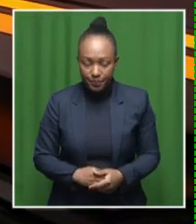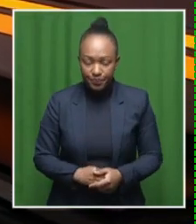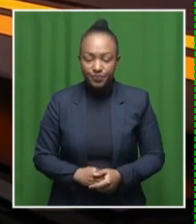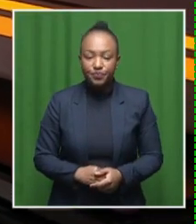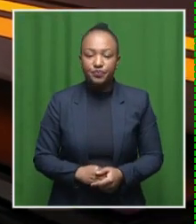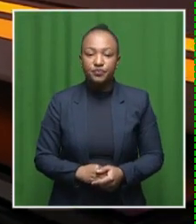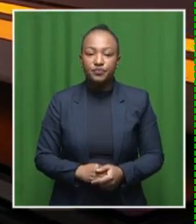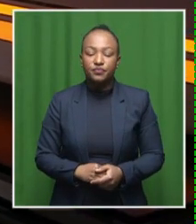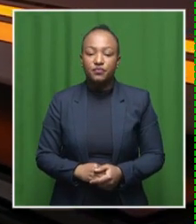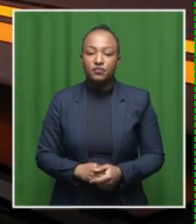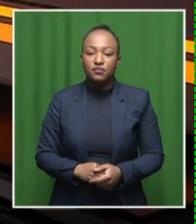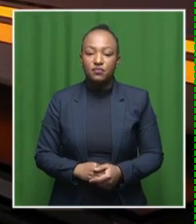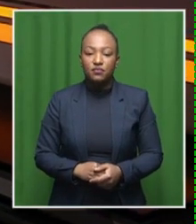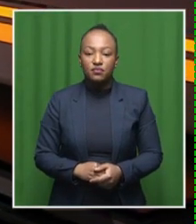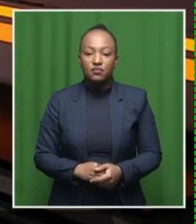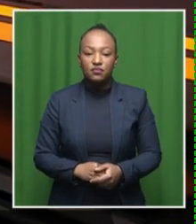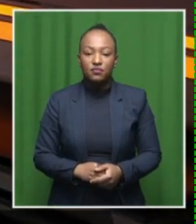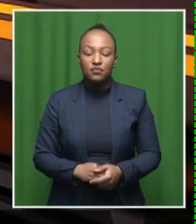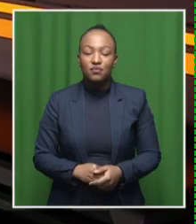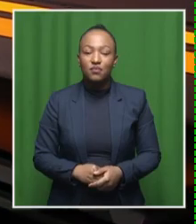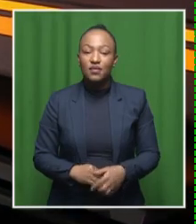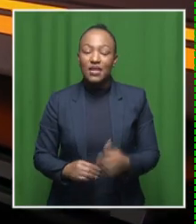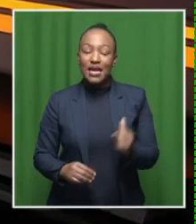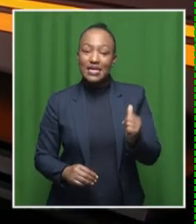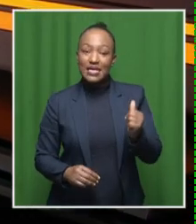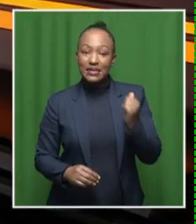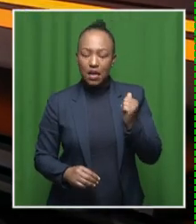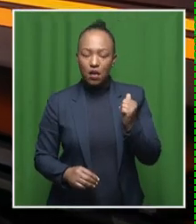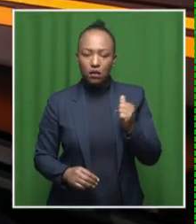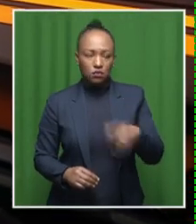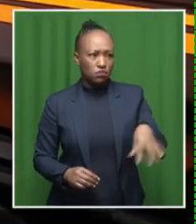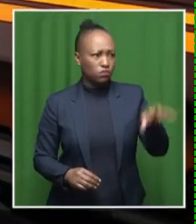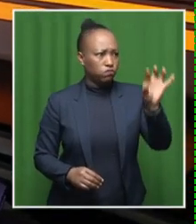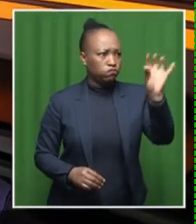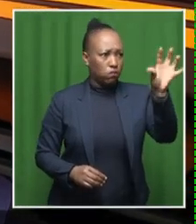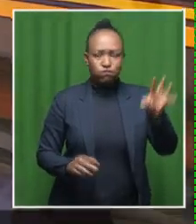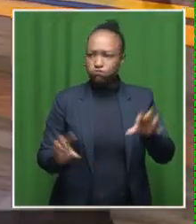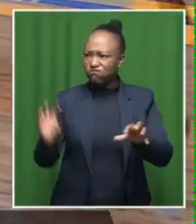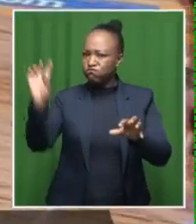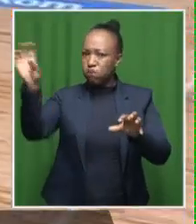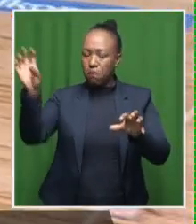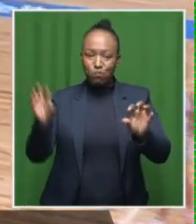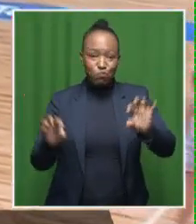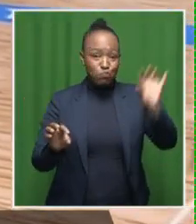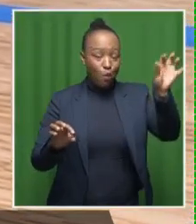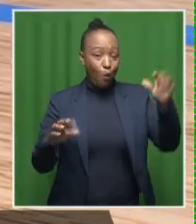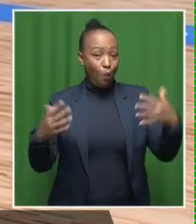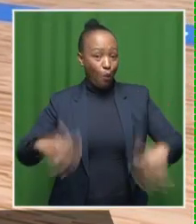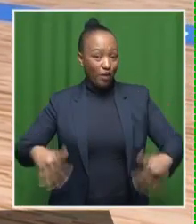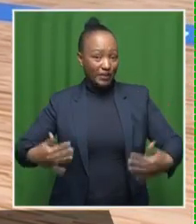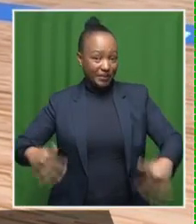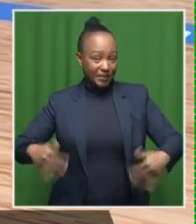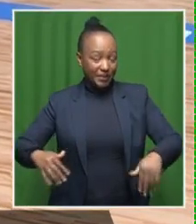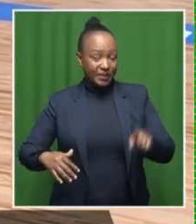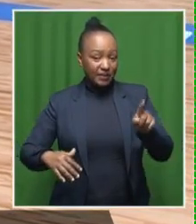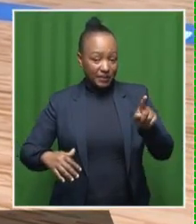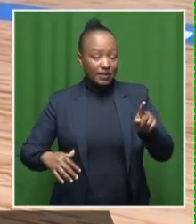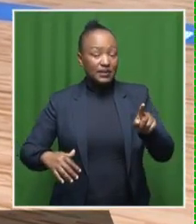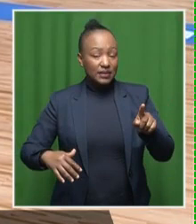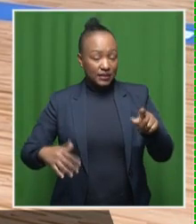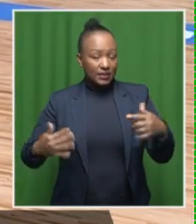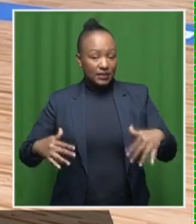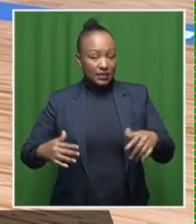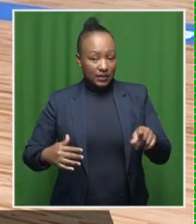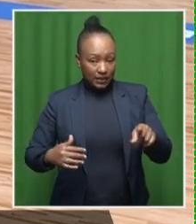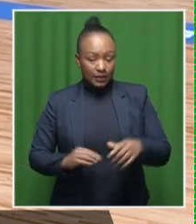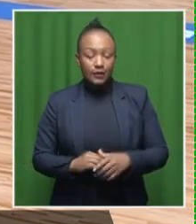Look, I mean, the girls came out guns blazing yesterday. They're shaky from the beginning. I think that